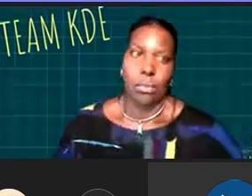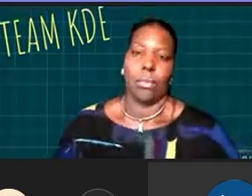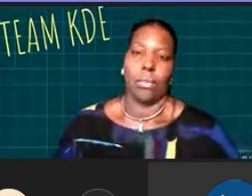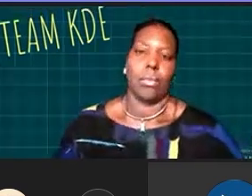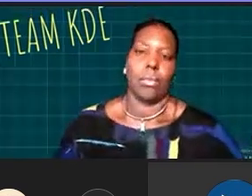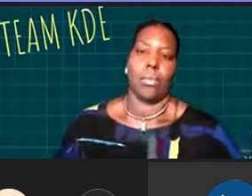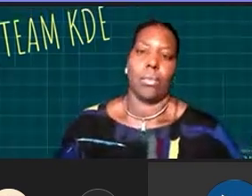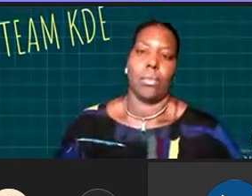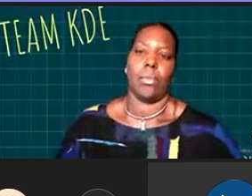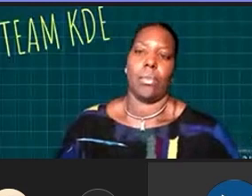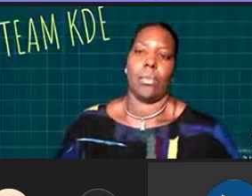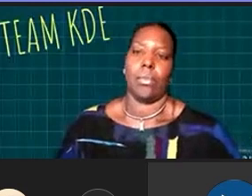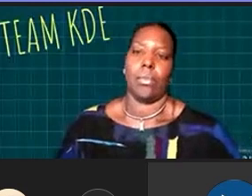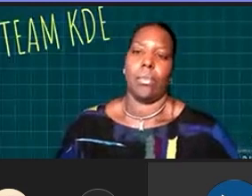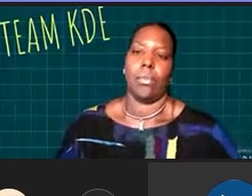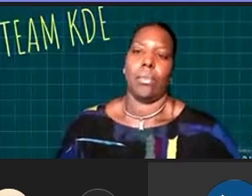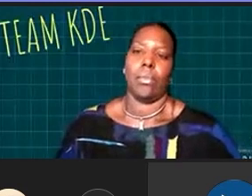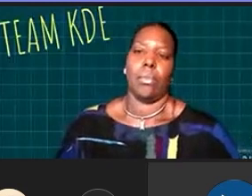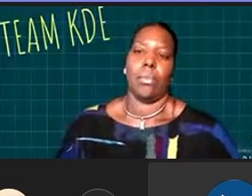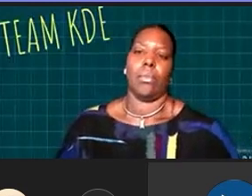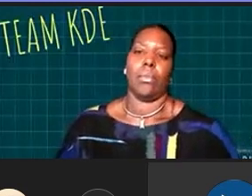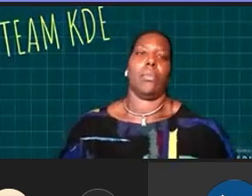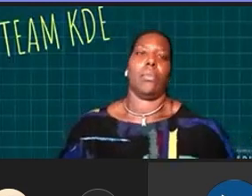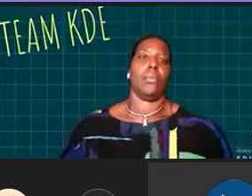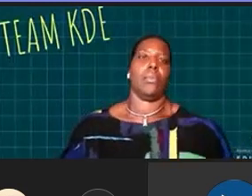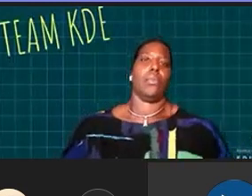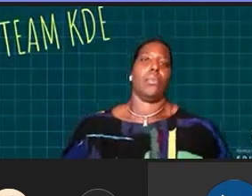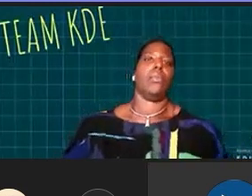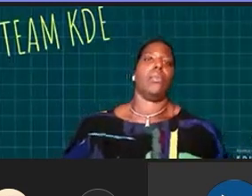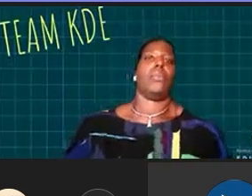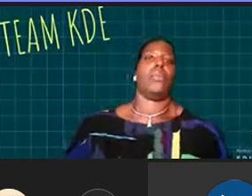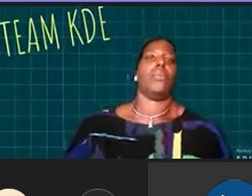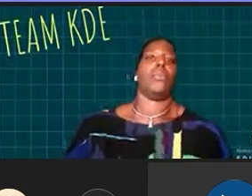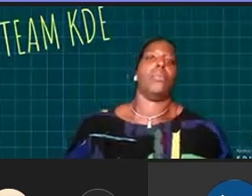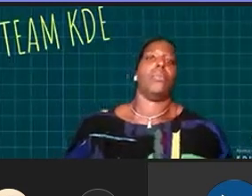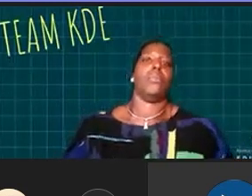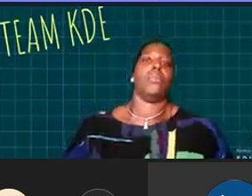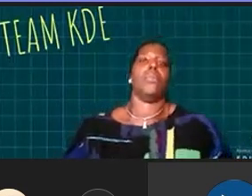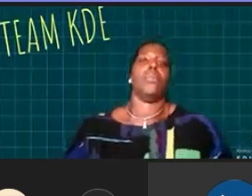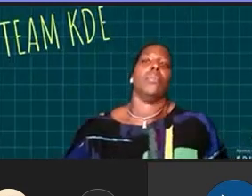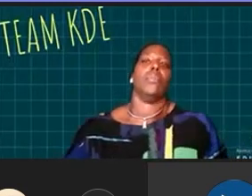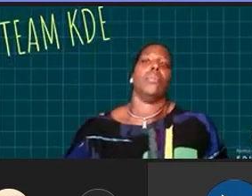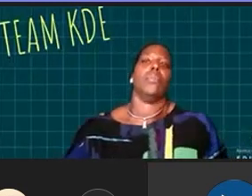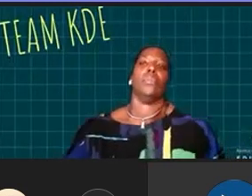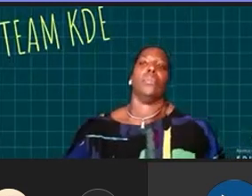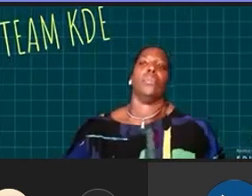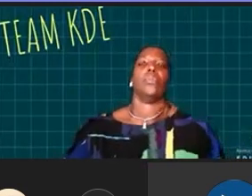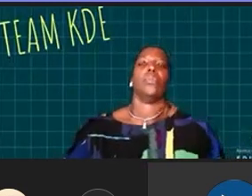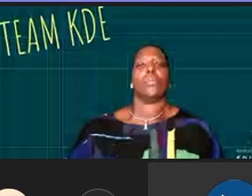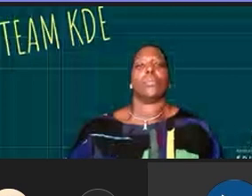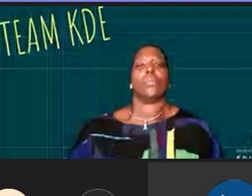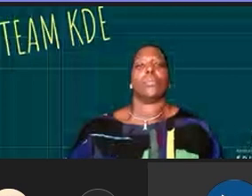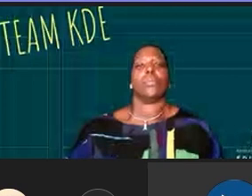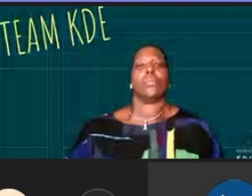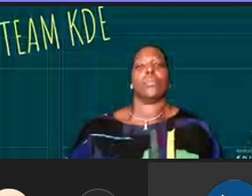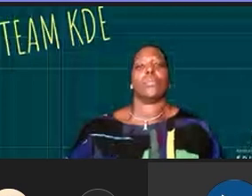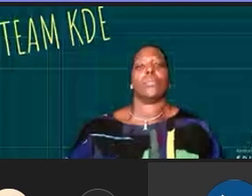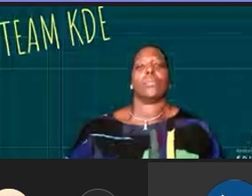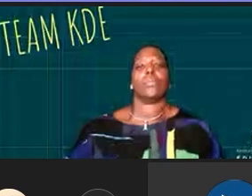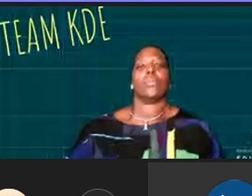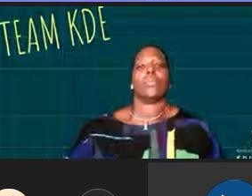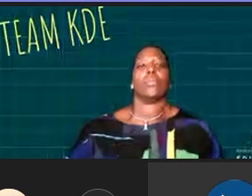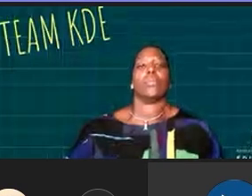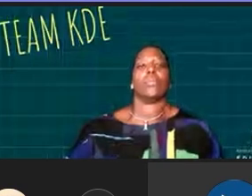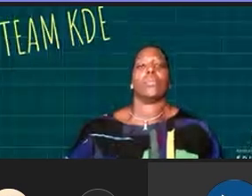bad idea to have an RFP or at least some sort of document that, even for lit